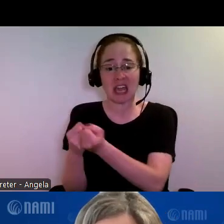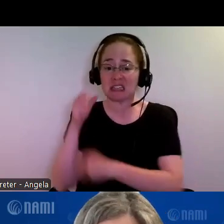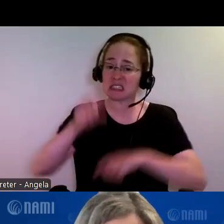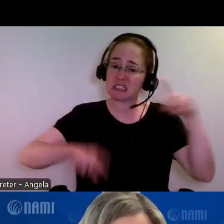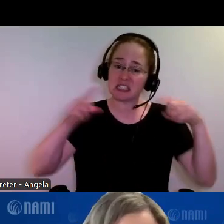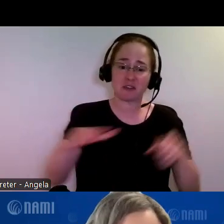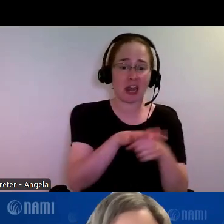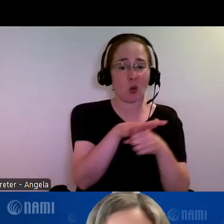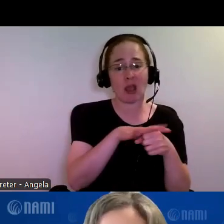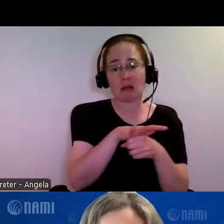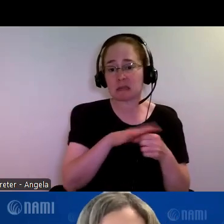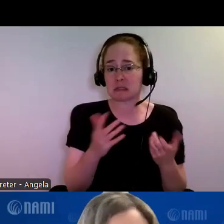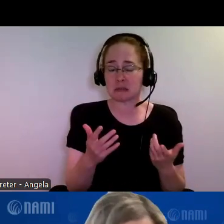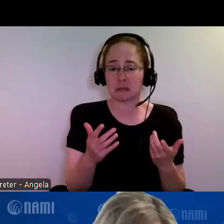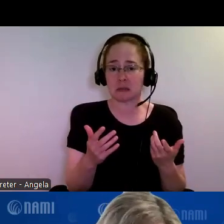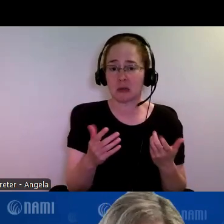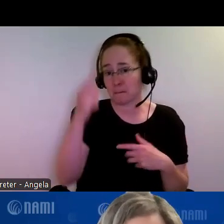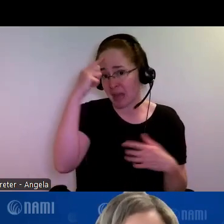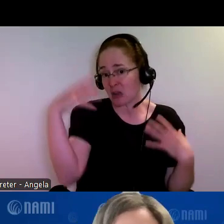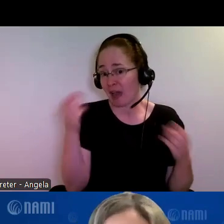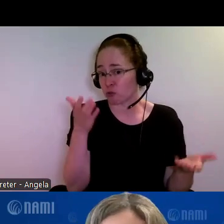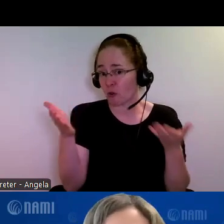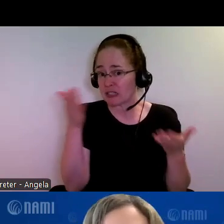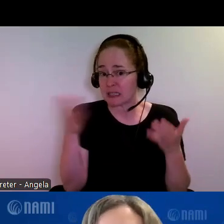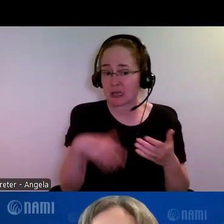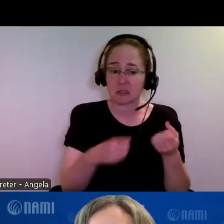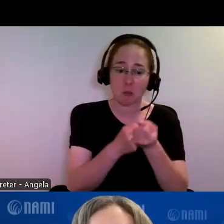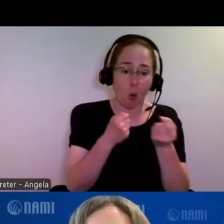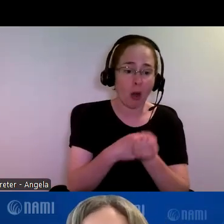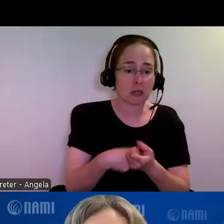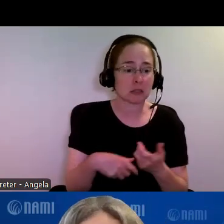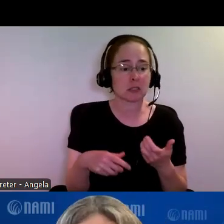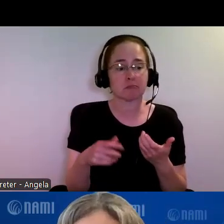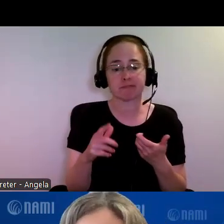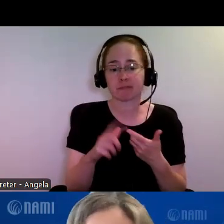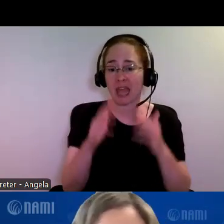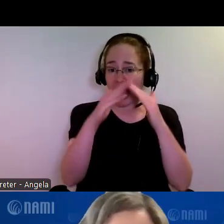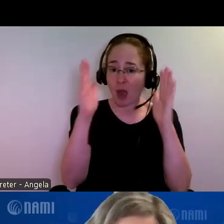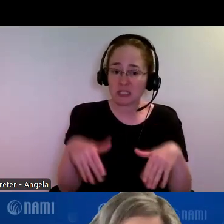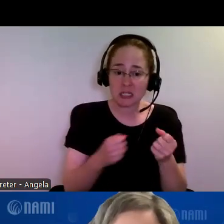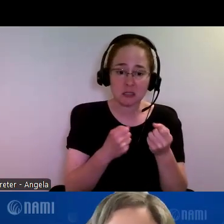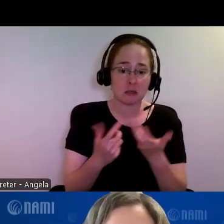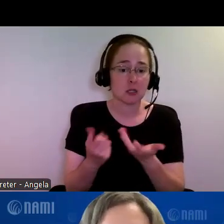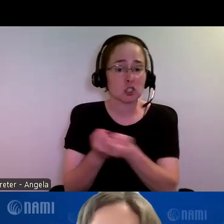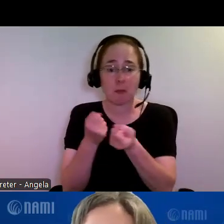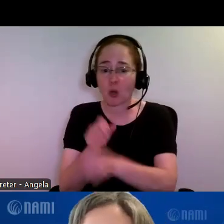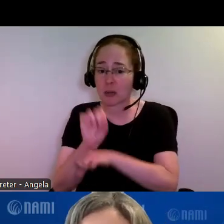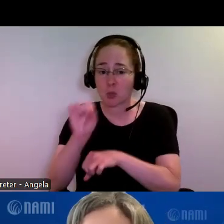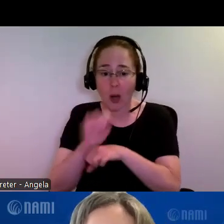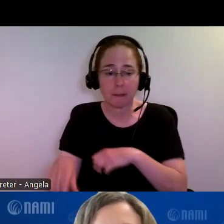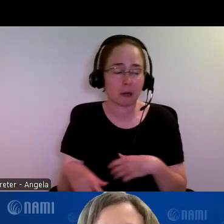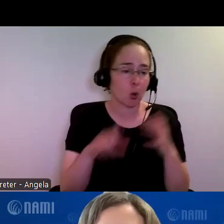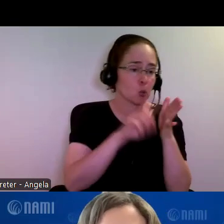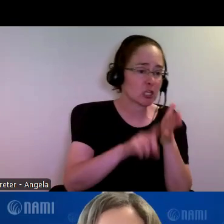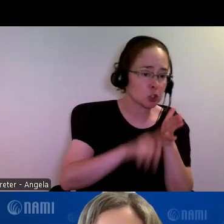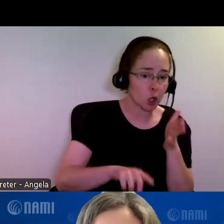different areas, whether it's mental health services and supports, housing, supported employment,